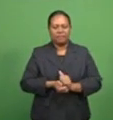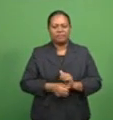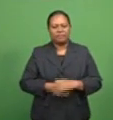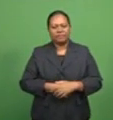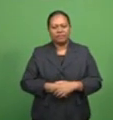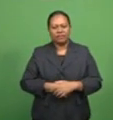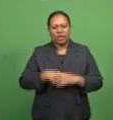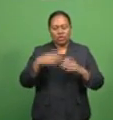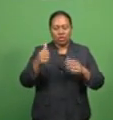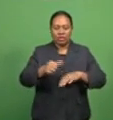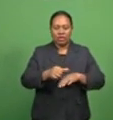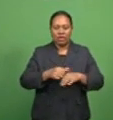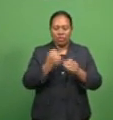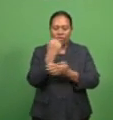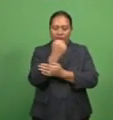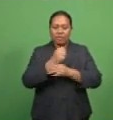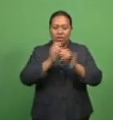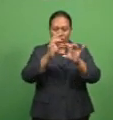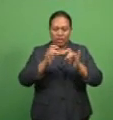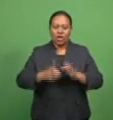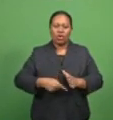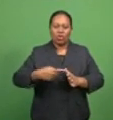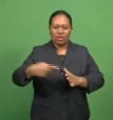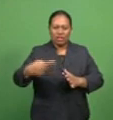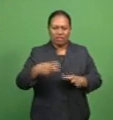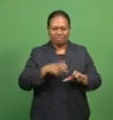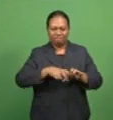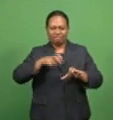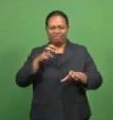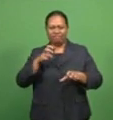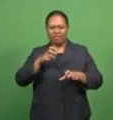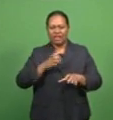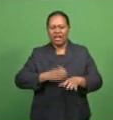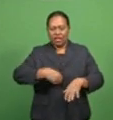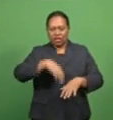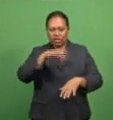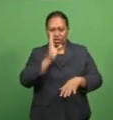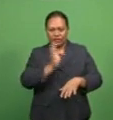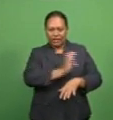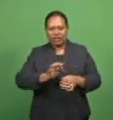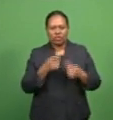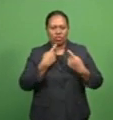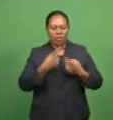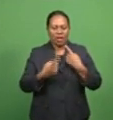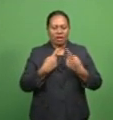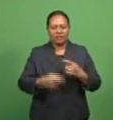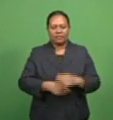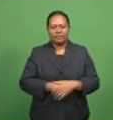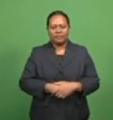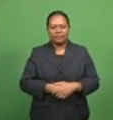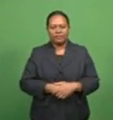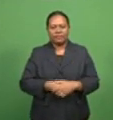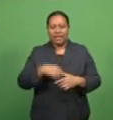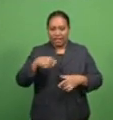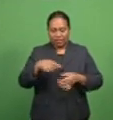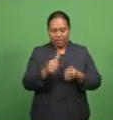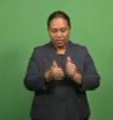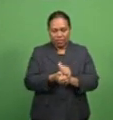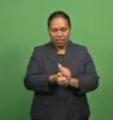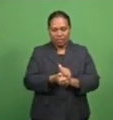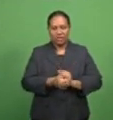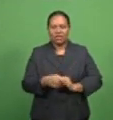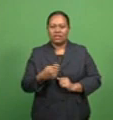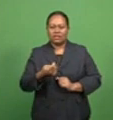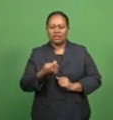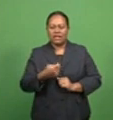turmoil in Rugby Australia continues with the resignation of its chief executive, Raylene Castle. And that's it from sports. Coming up